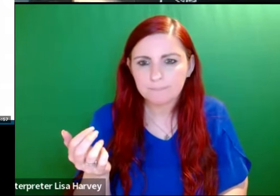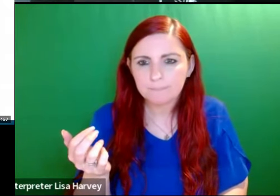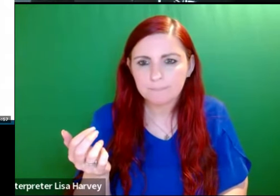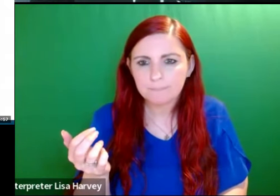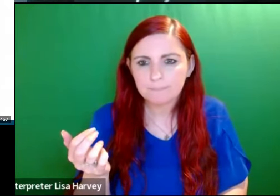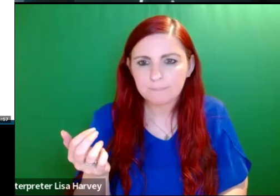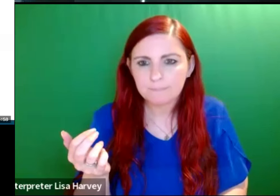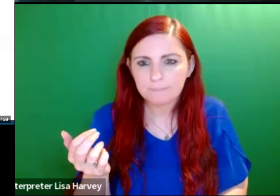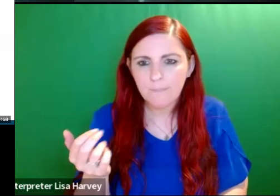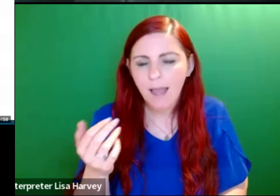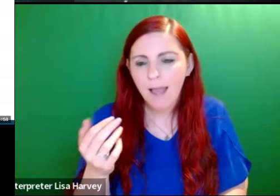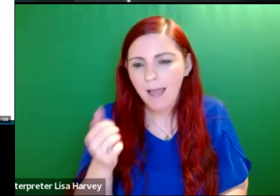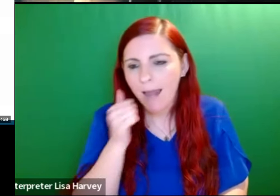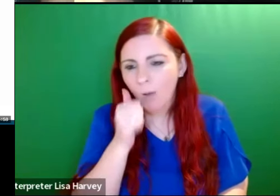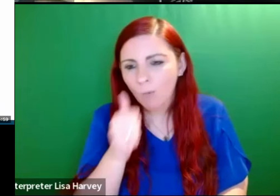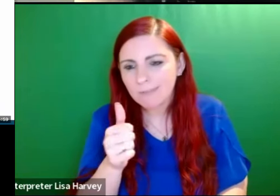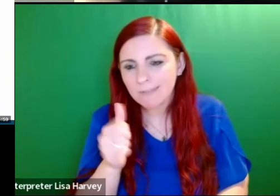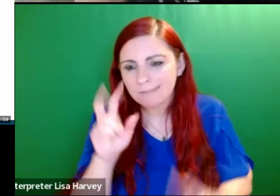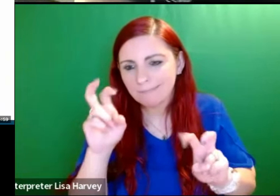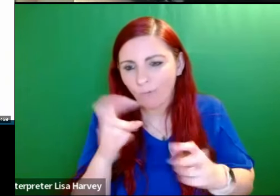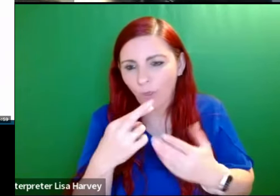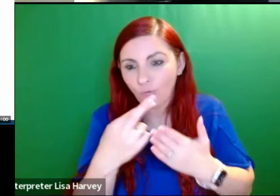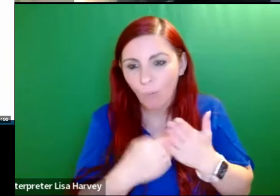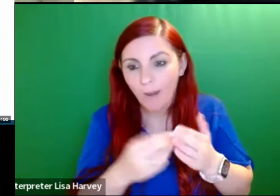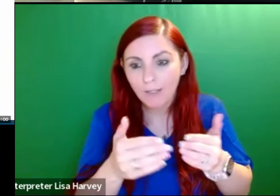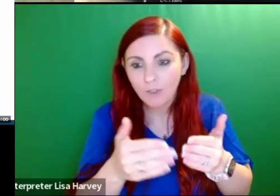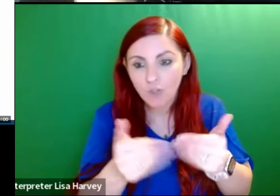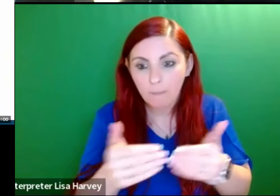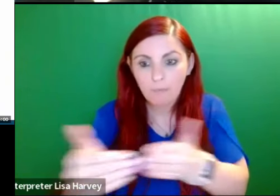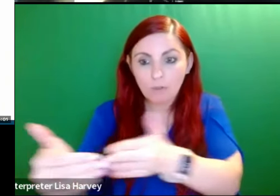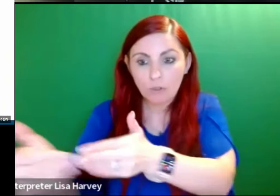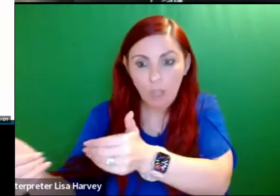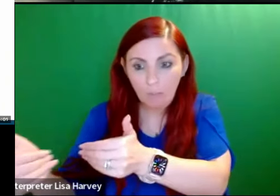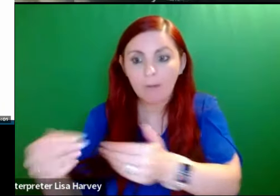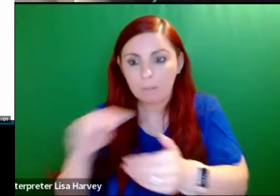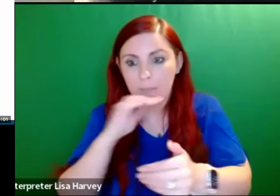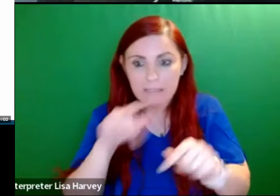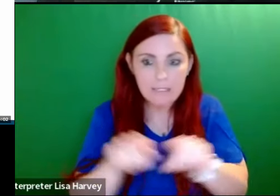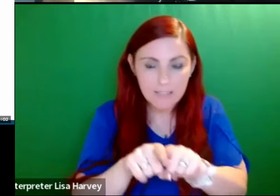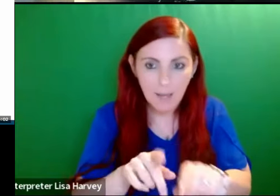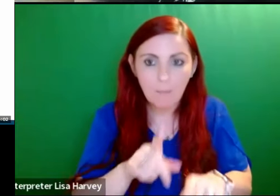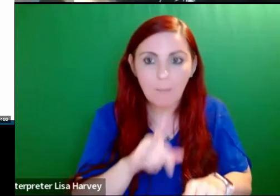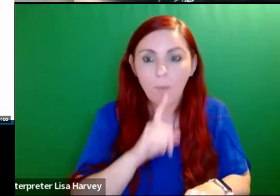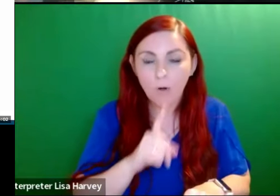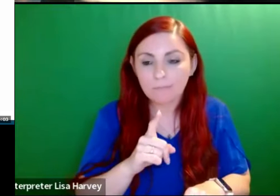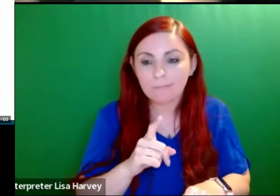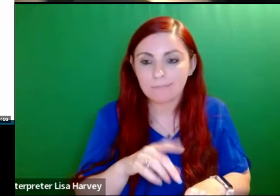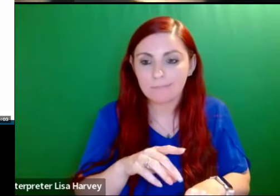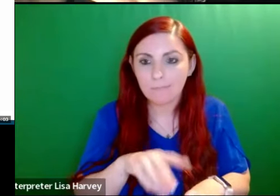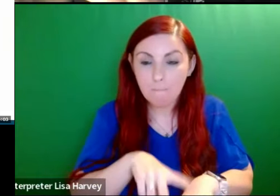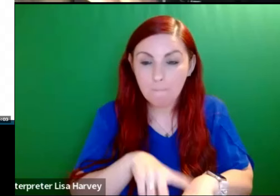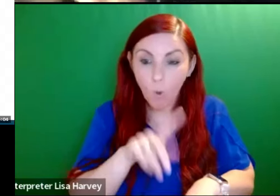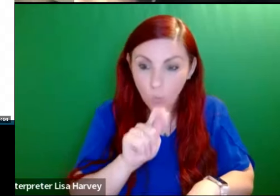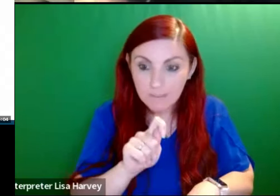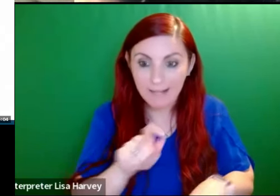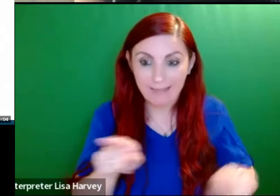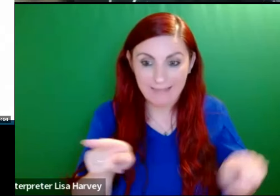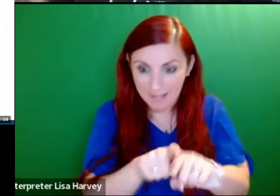there's certain allowances for that rule, but in the vast majority of cases, the sign for shop and mother and walk are